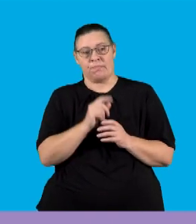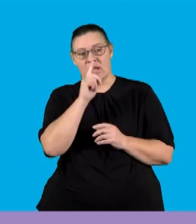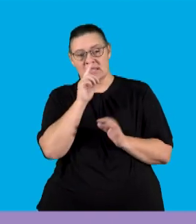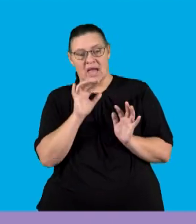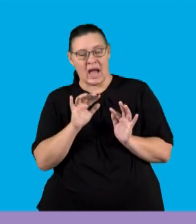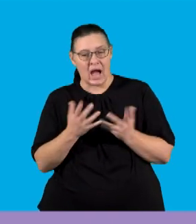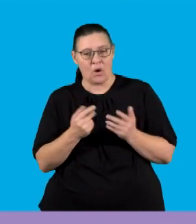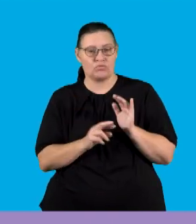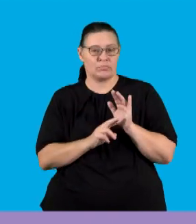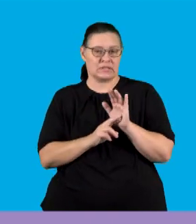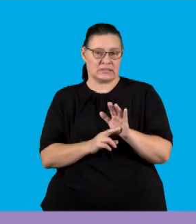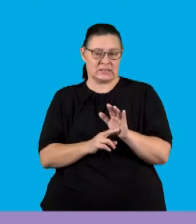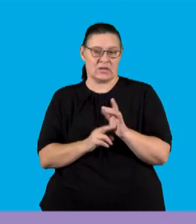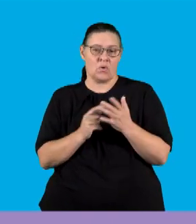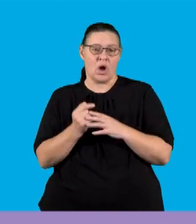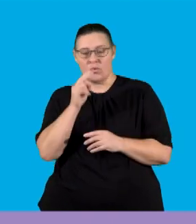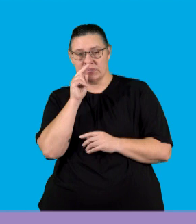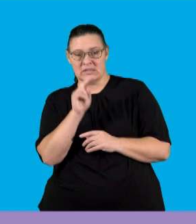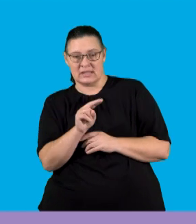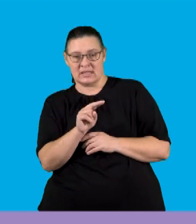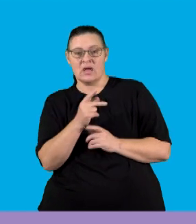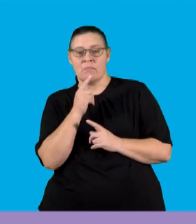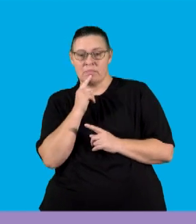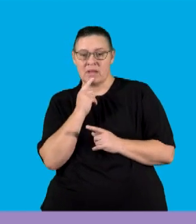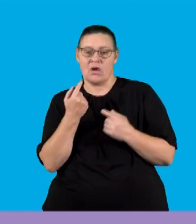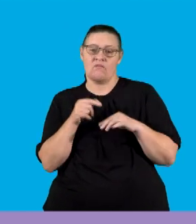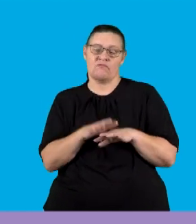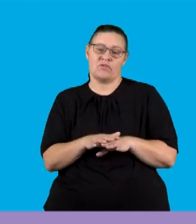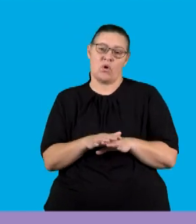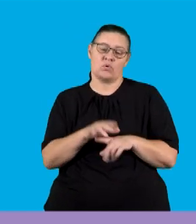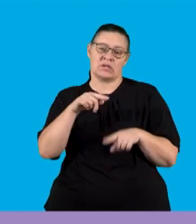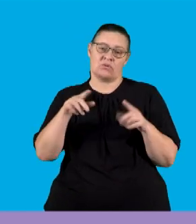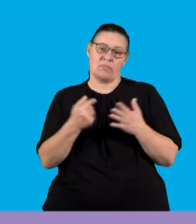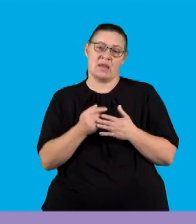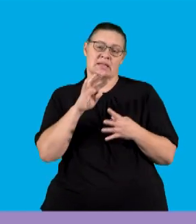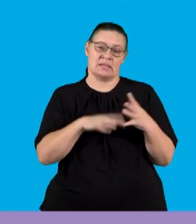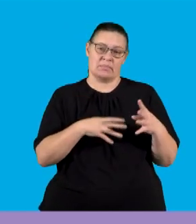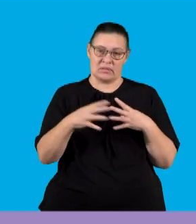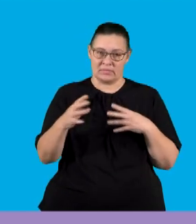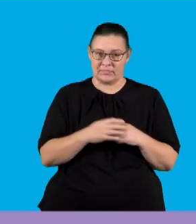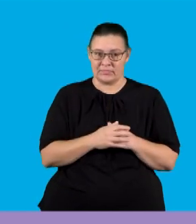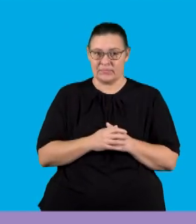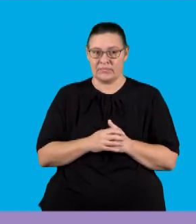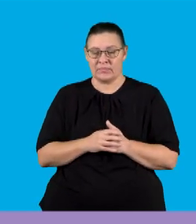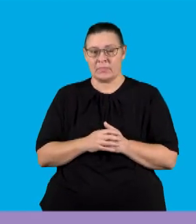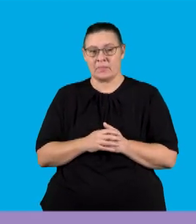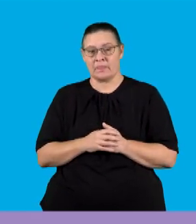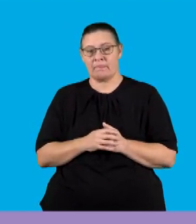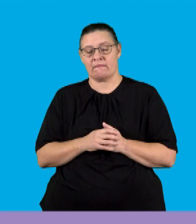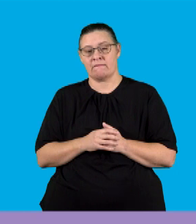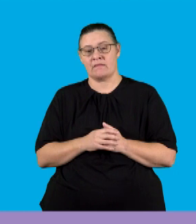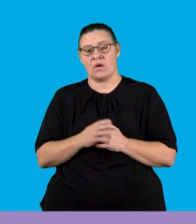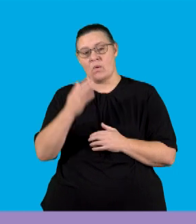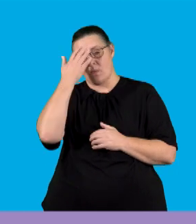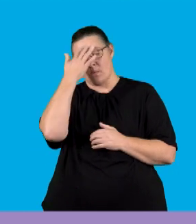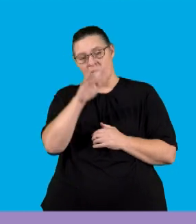we can represent this, or how we can see this using our flow diagram and our table. So we